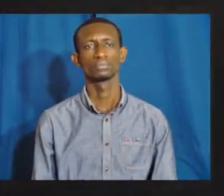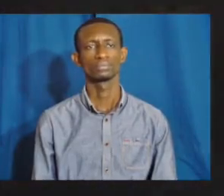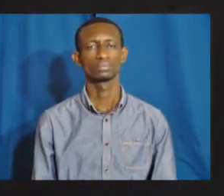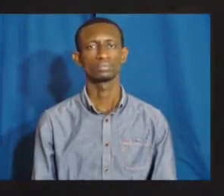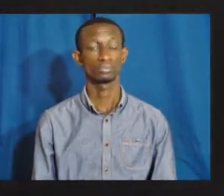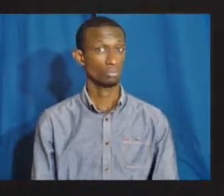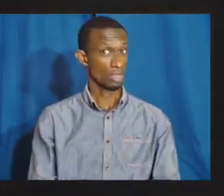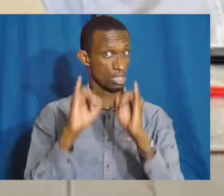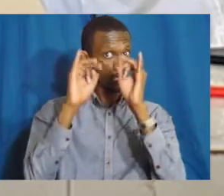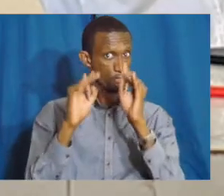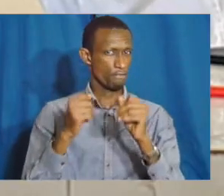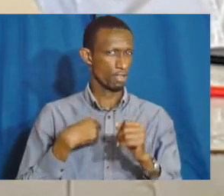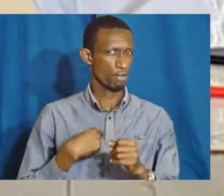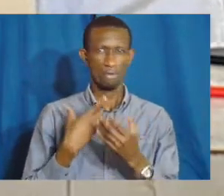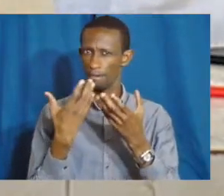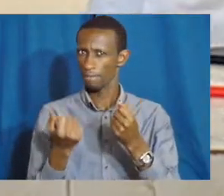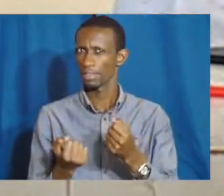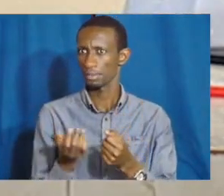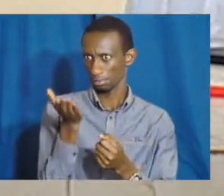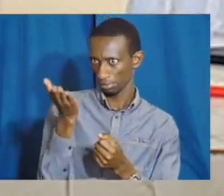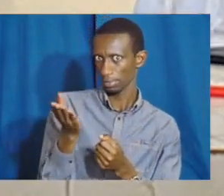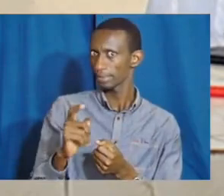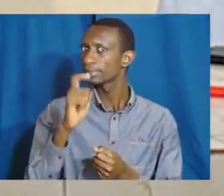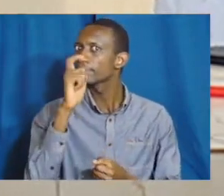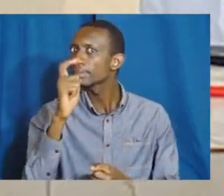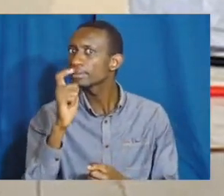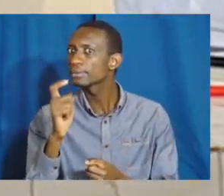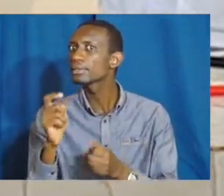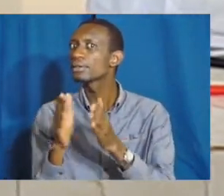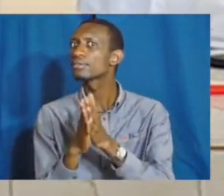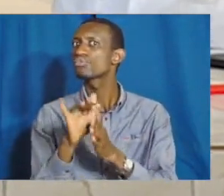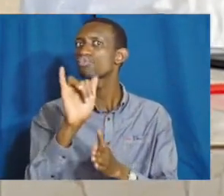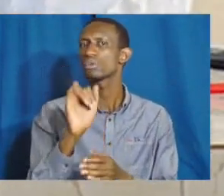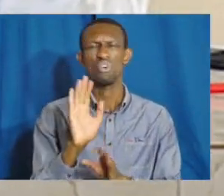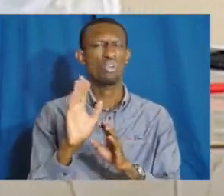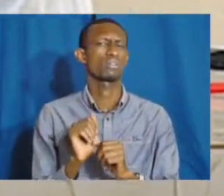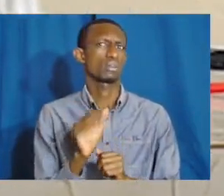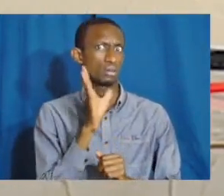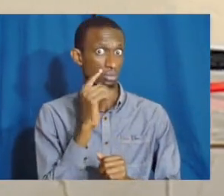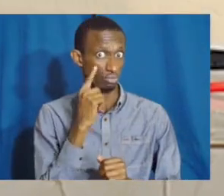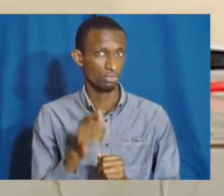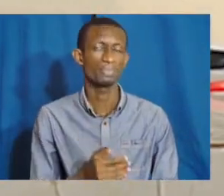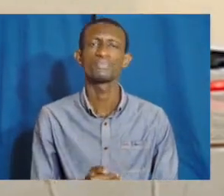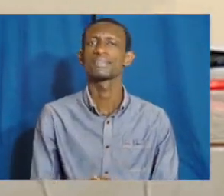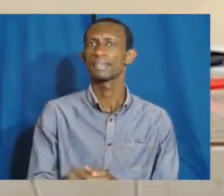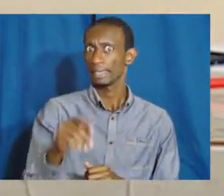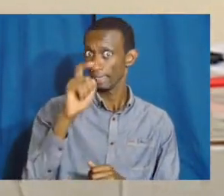this x and y, let's say x is equal to 0. Look at this.